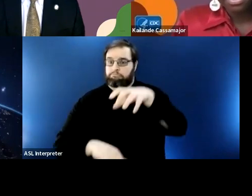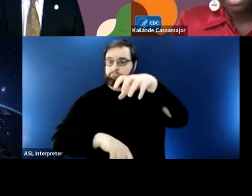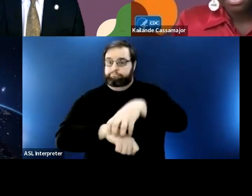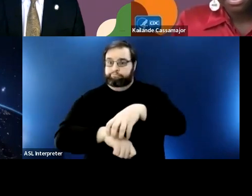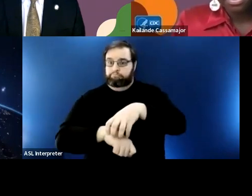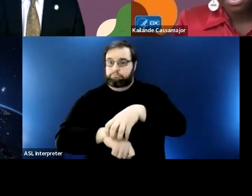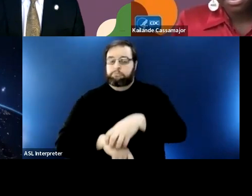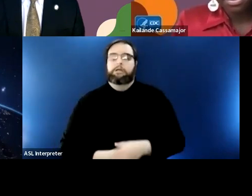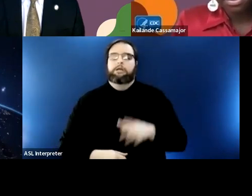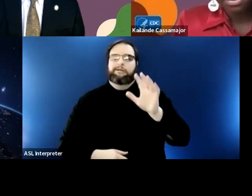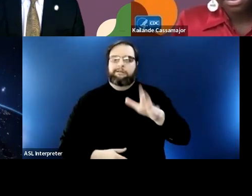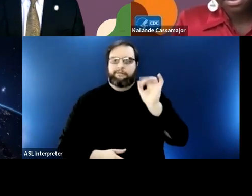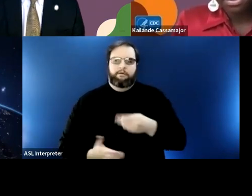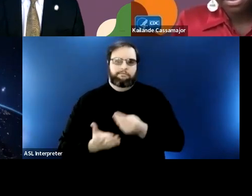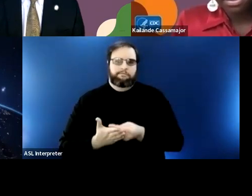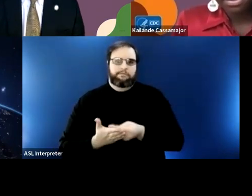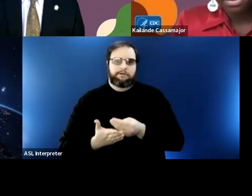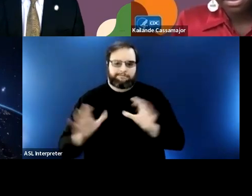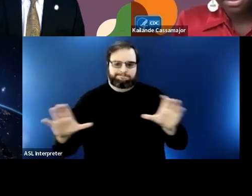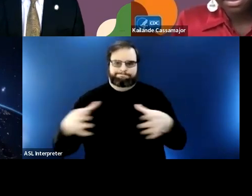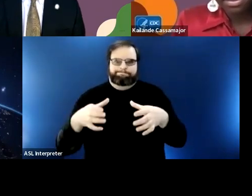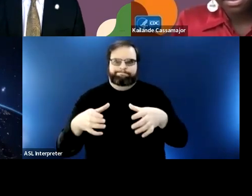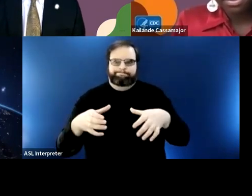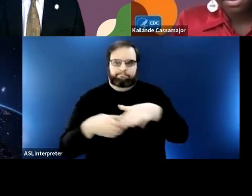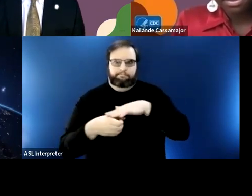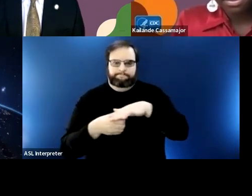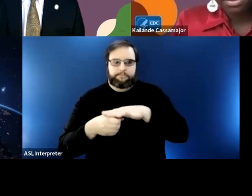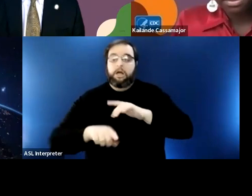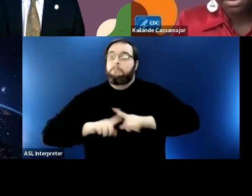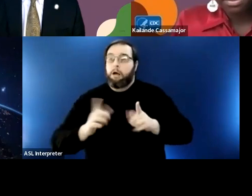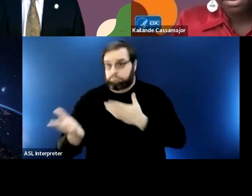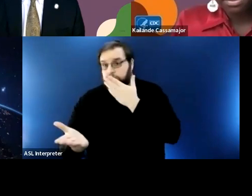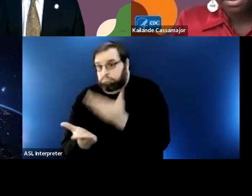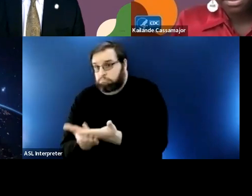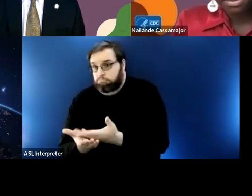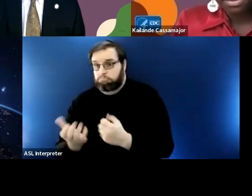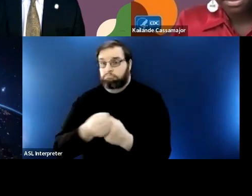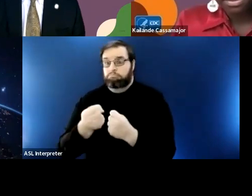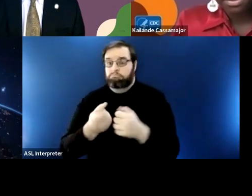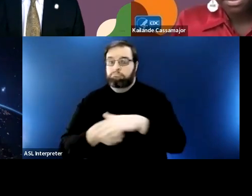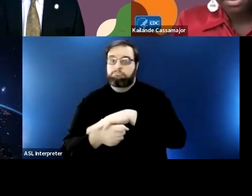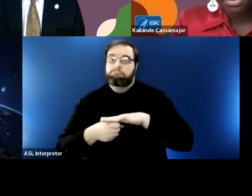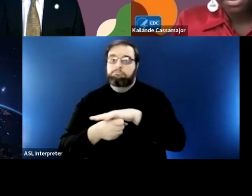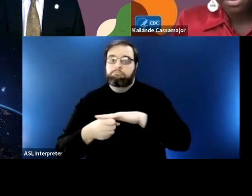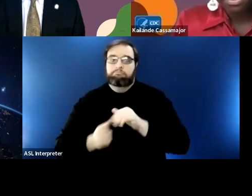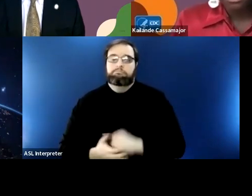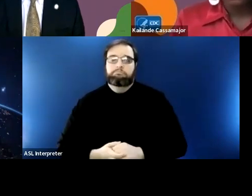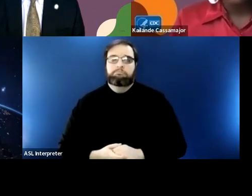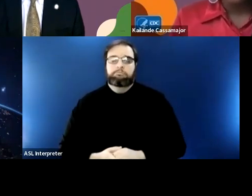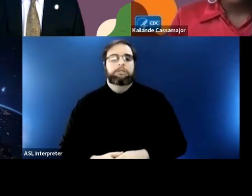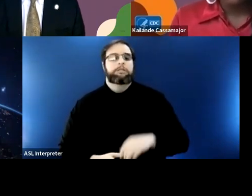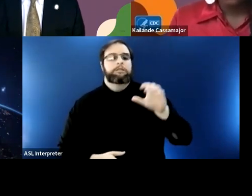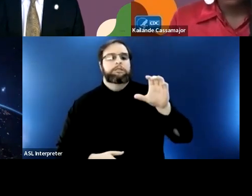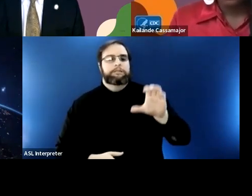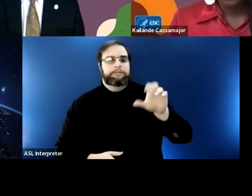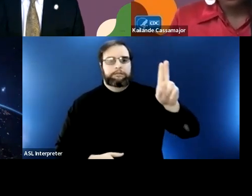the physical reach is concentrated right there, but that's good. Mm-hmm. At CDU, we have a